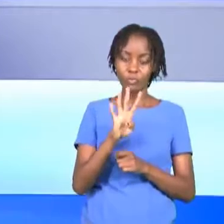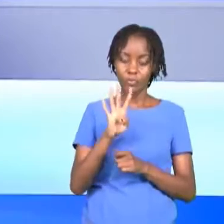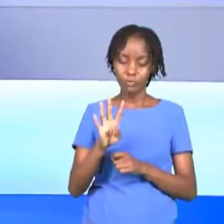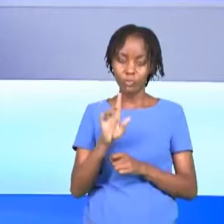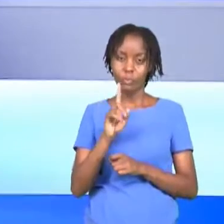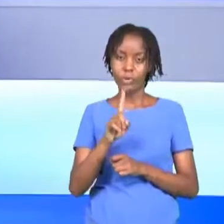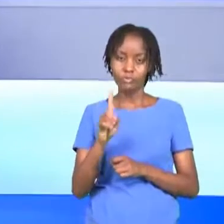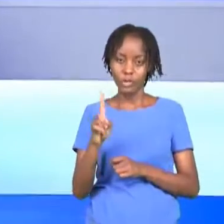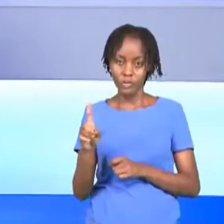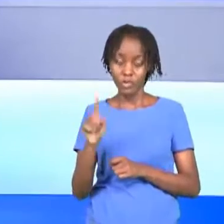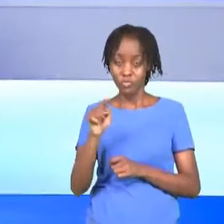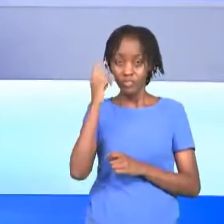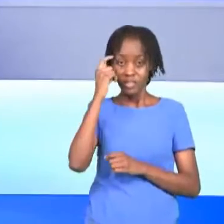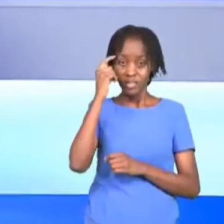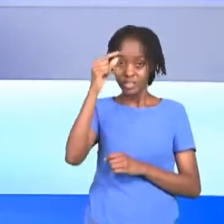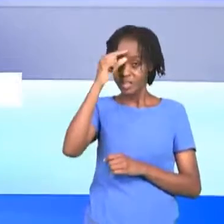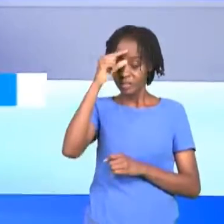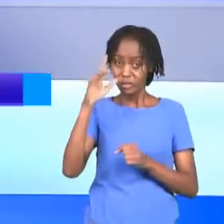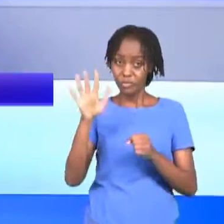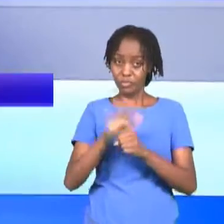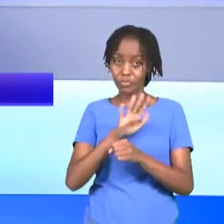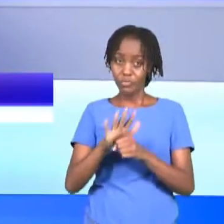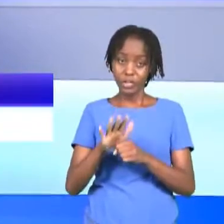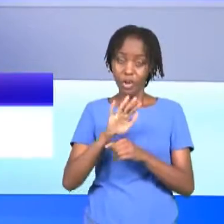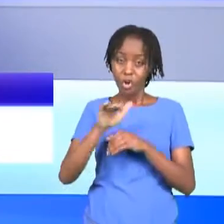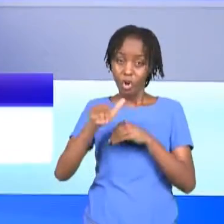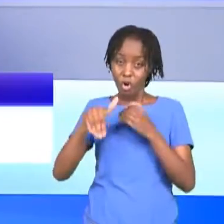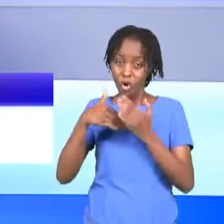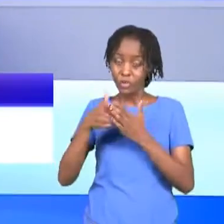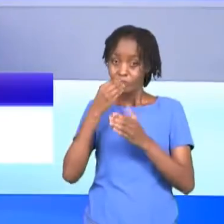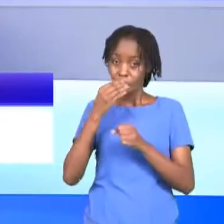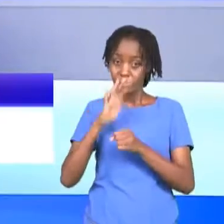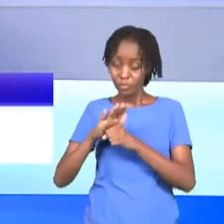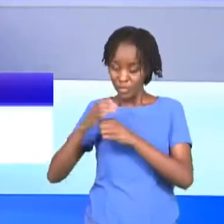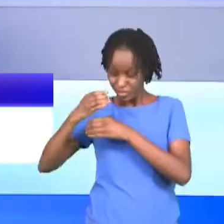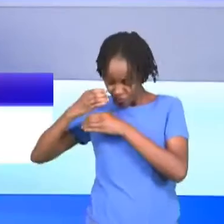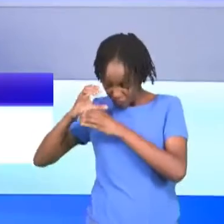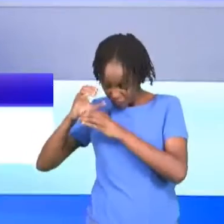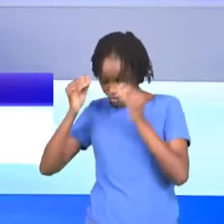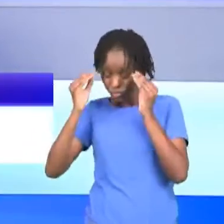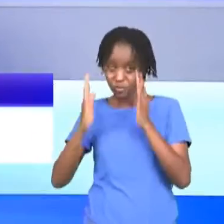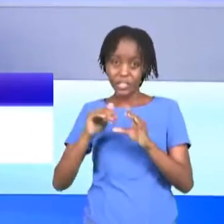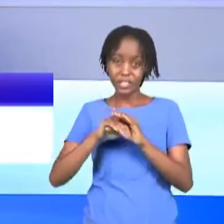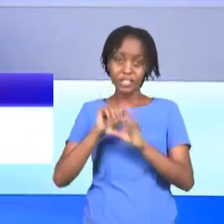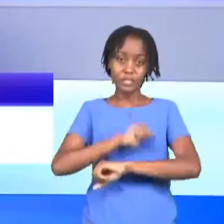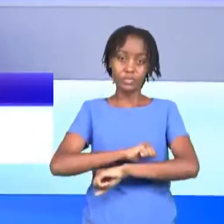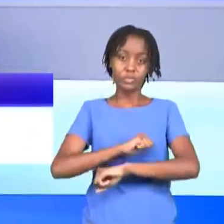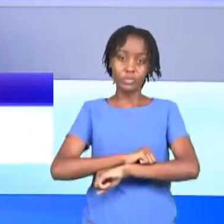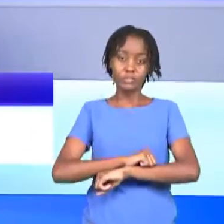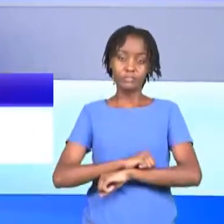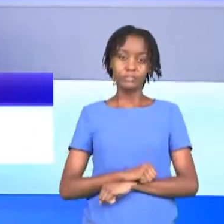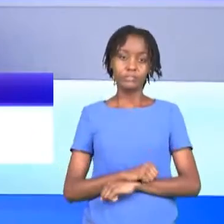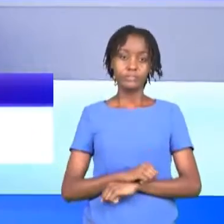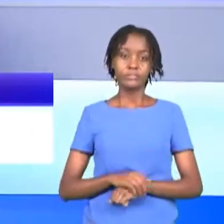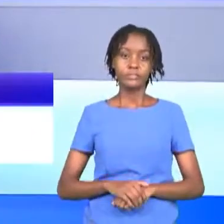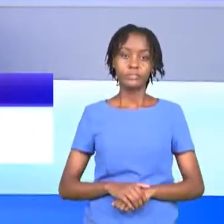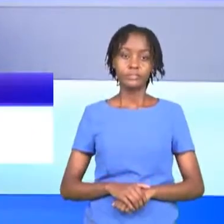think the government fulfill its promise on testing students in schools? Talk to me. We'll be back in a short while.